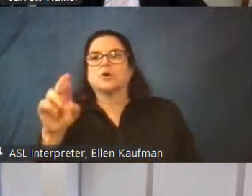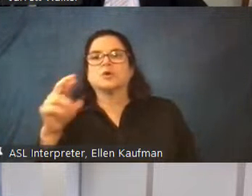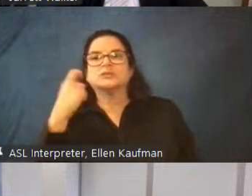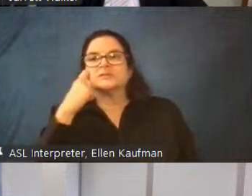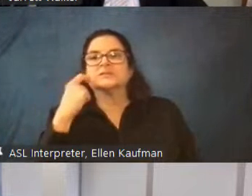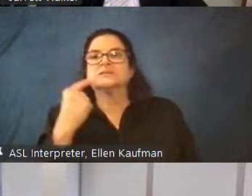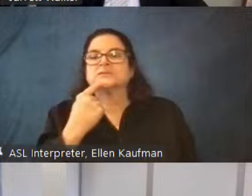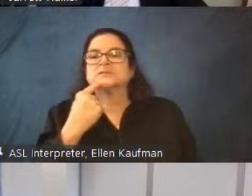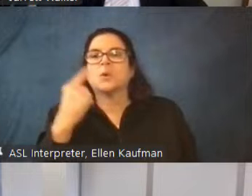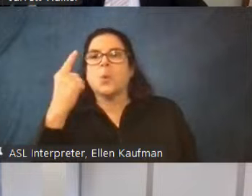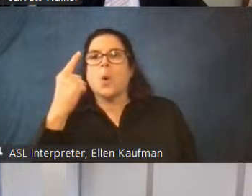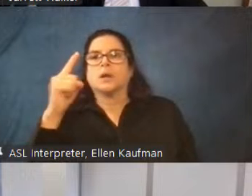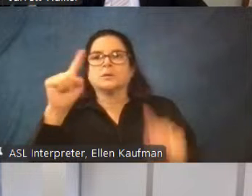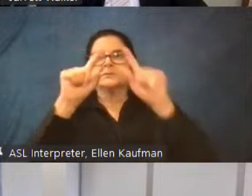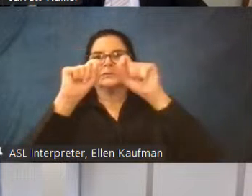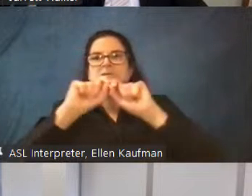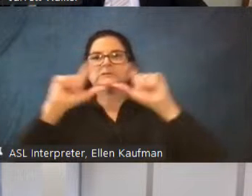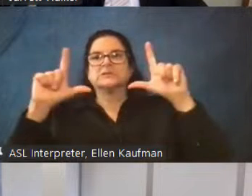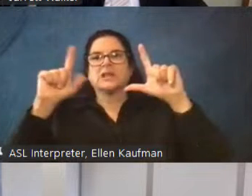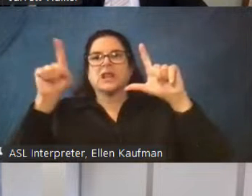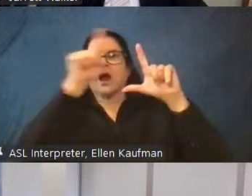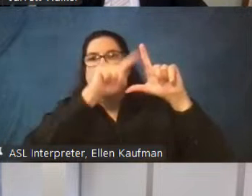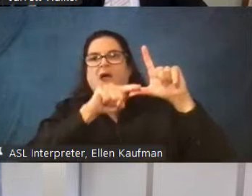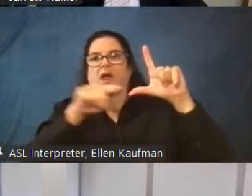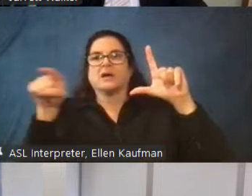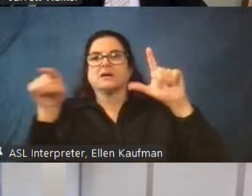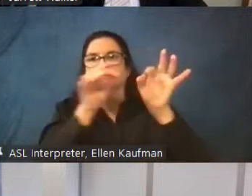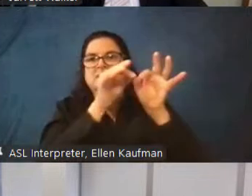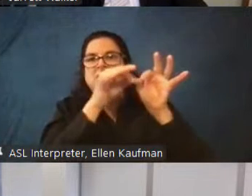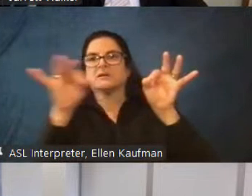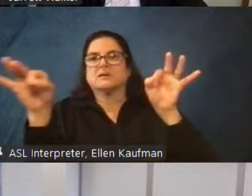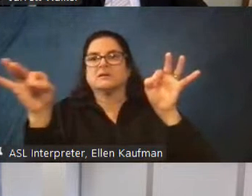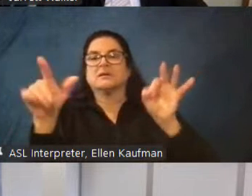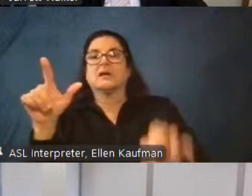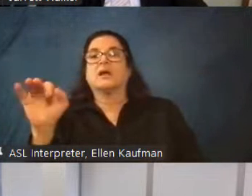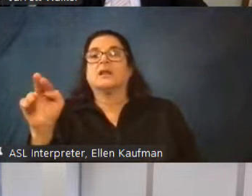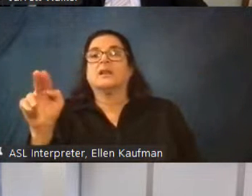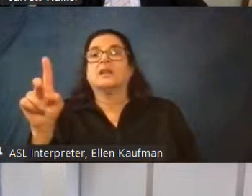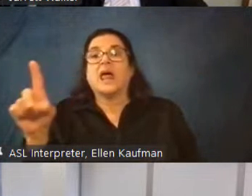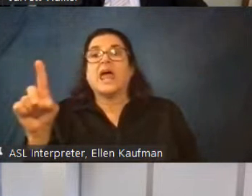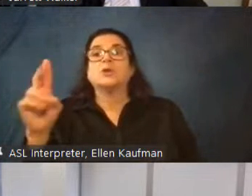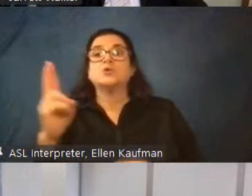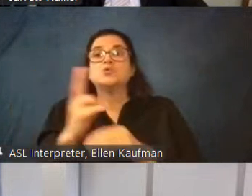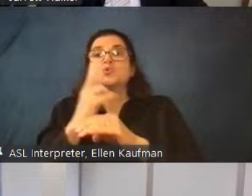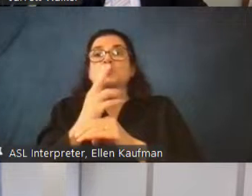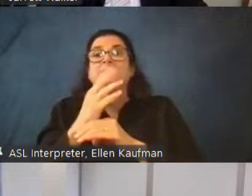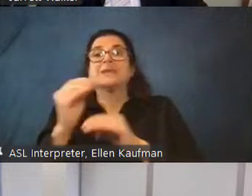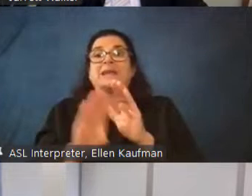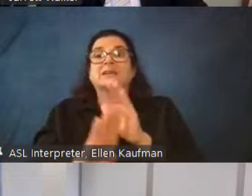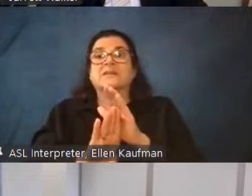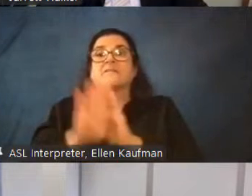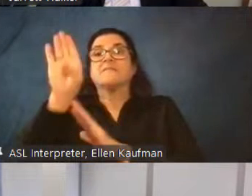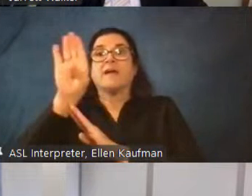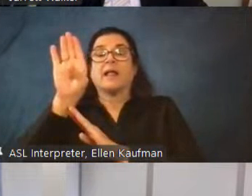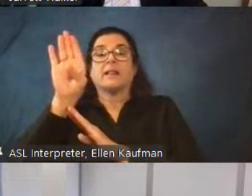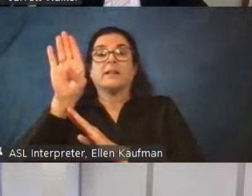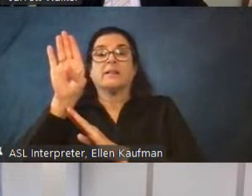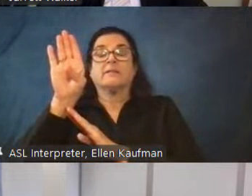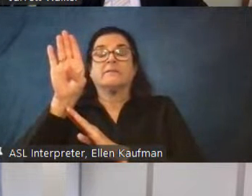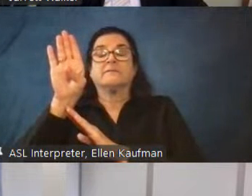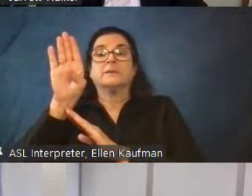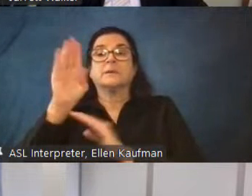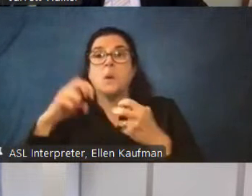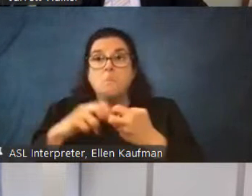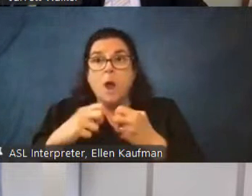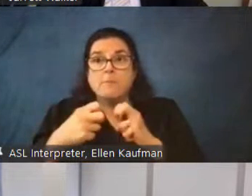slide that has a statement saying that this is a land use and a development problem rooted in historic discrimination, which is